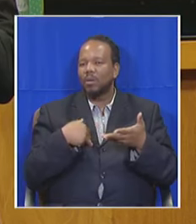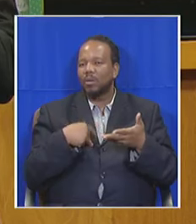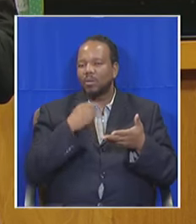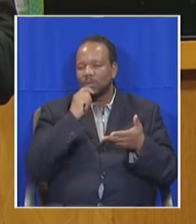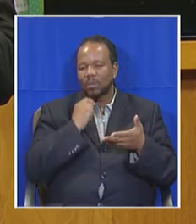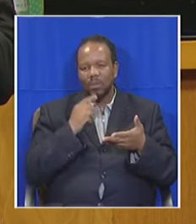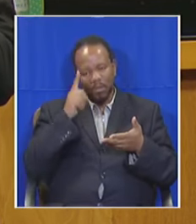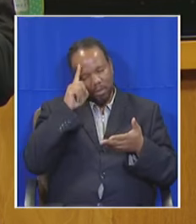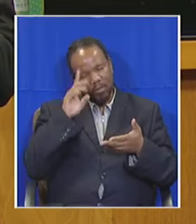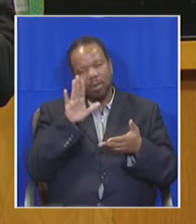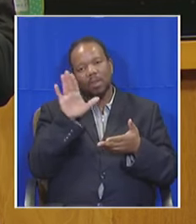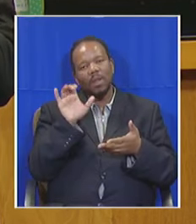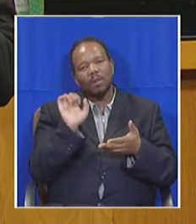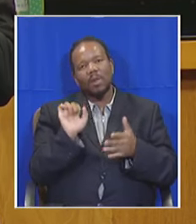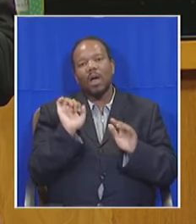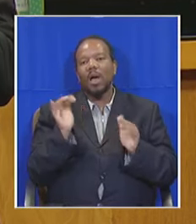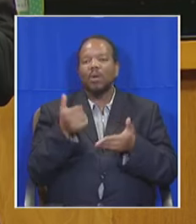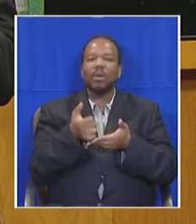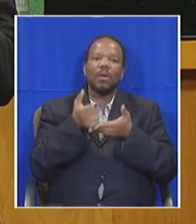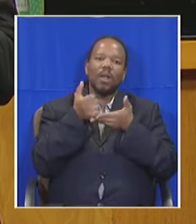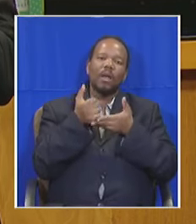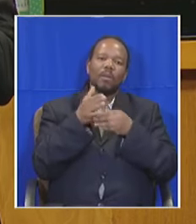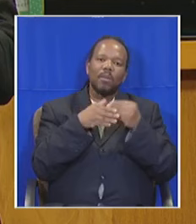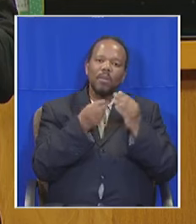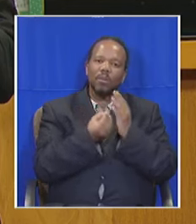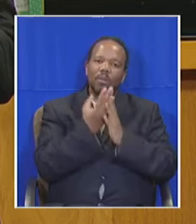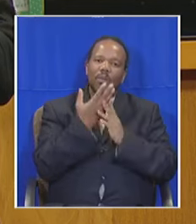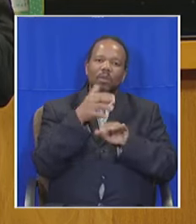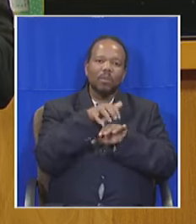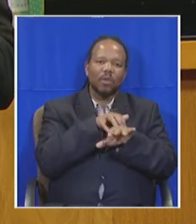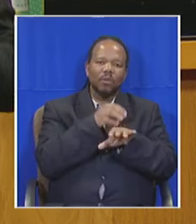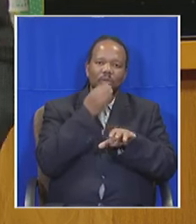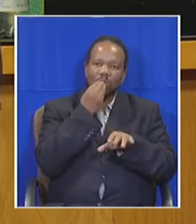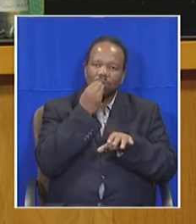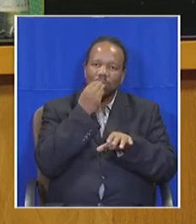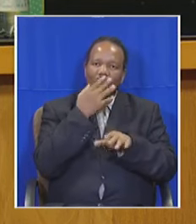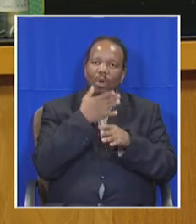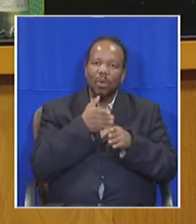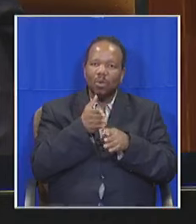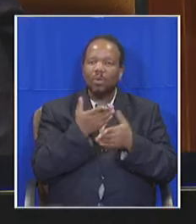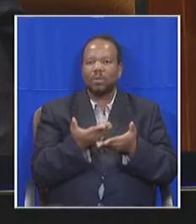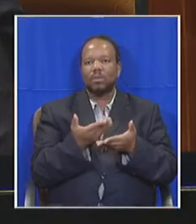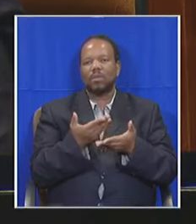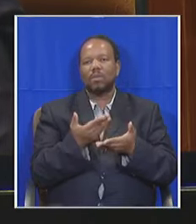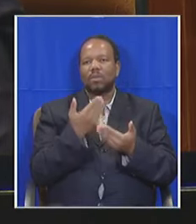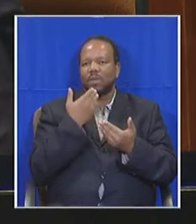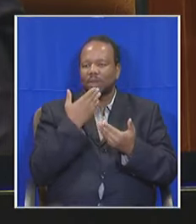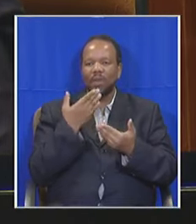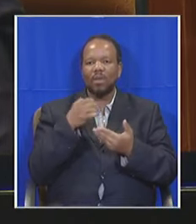can contribute to food security and climate change adaptation and mitigation. Thank you. Thank you,